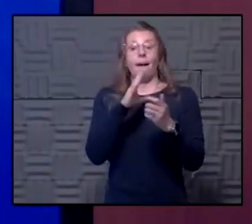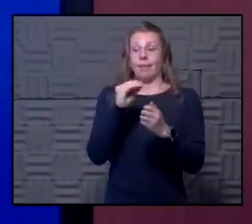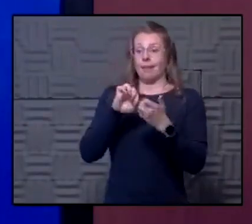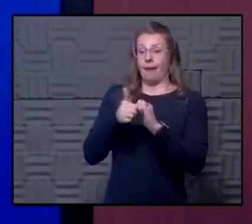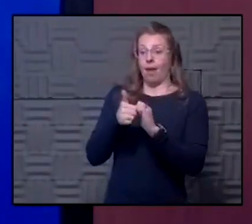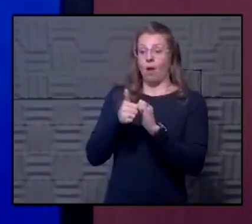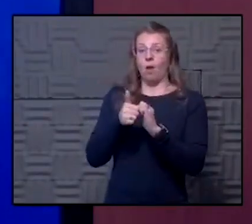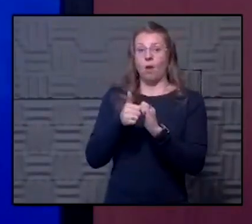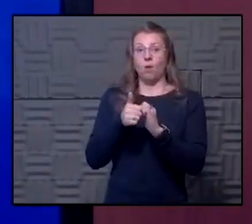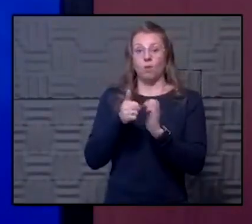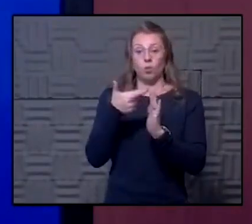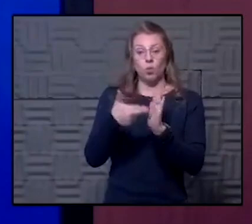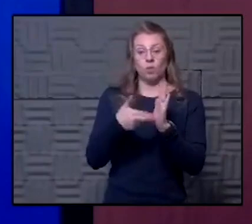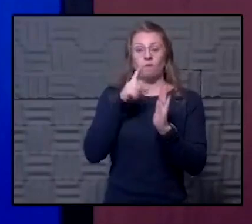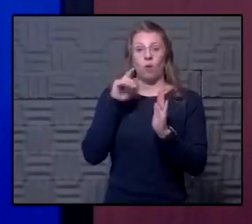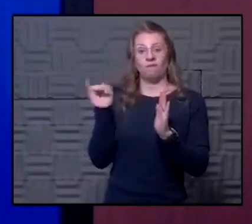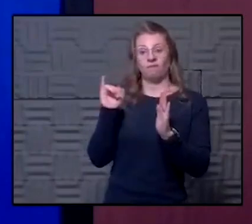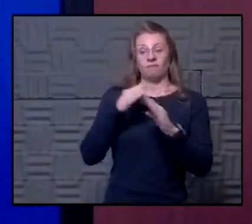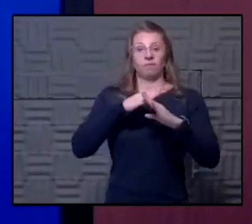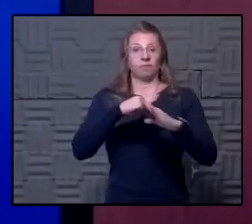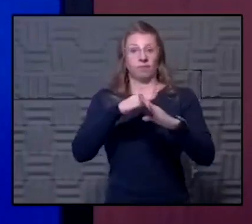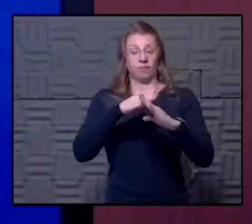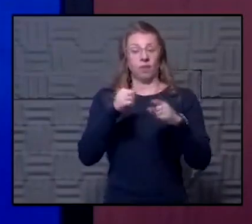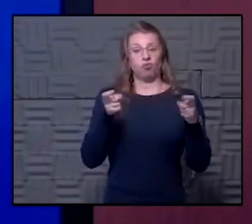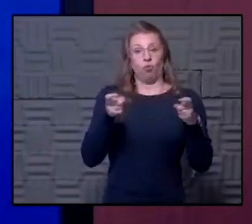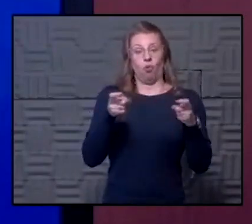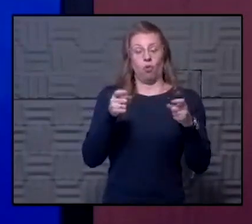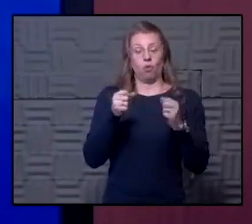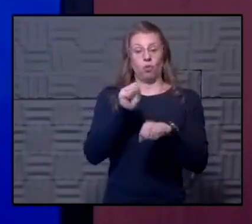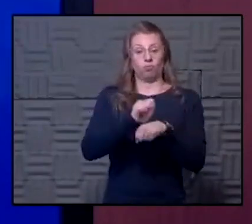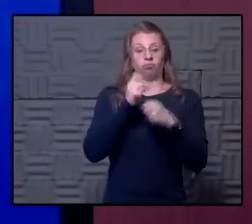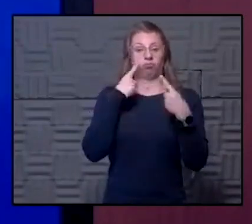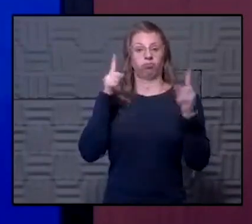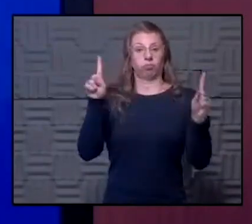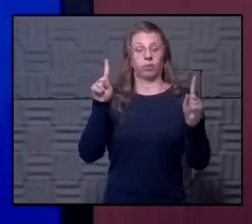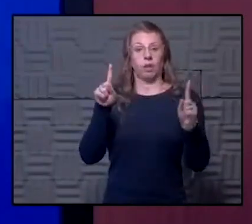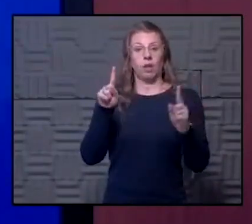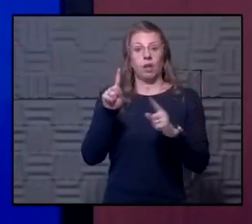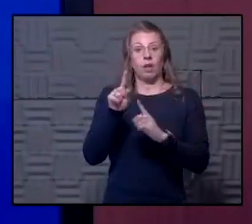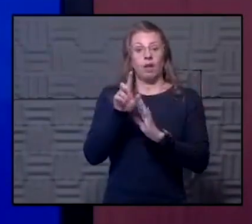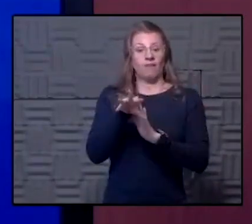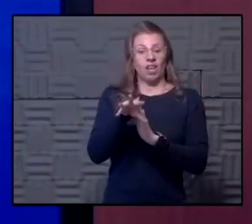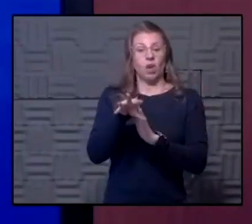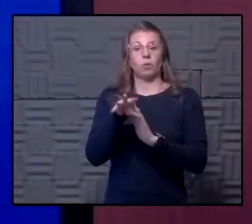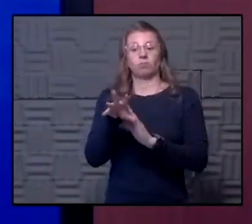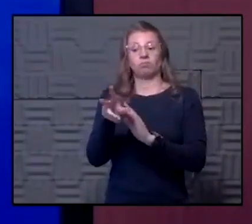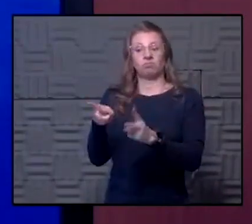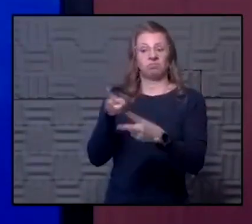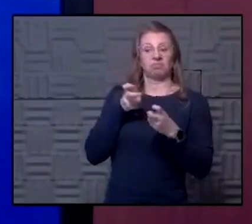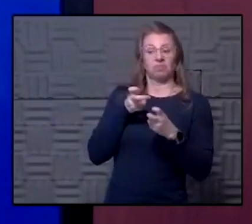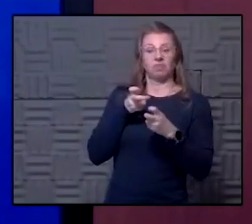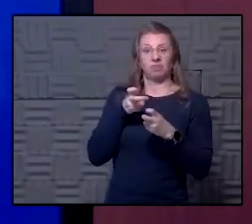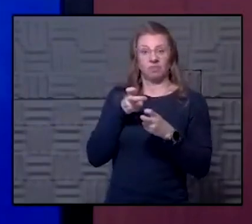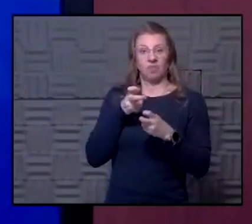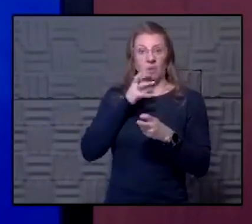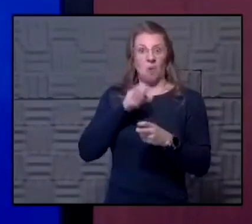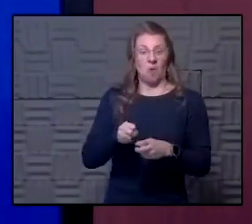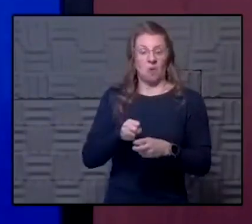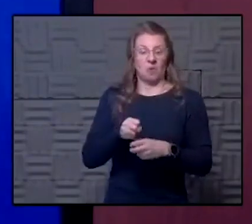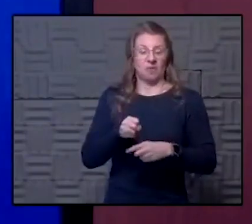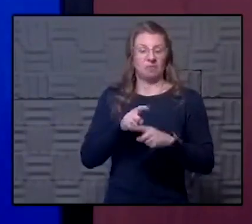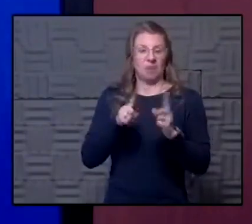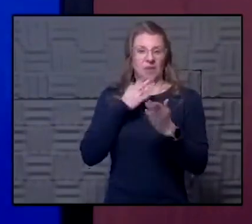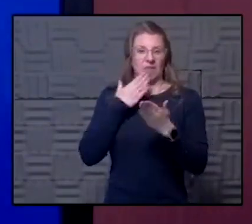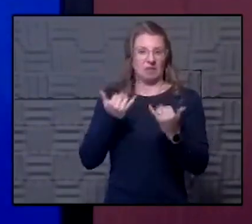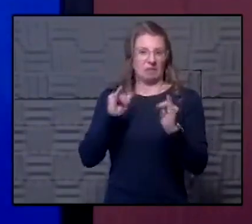of infection prevention and control work. Here's a reminder in this video we dug out of the archives and lovingly call an